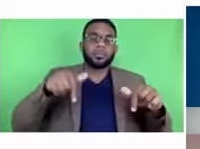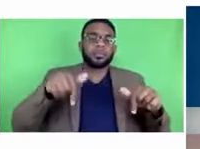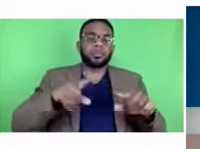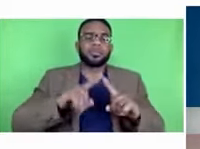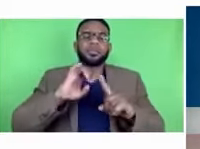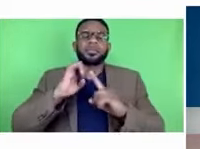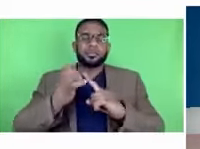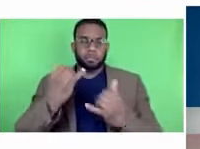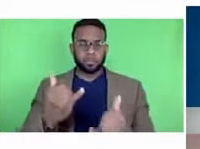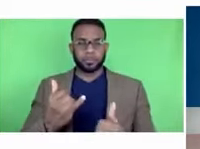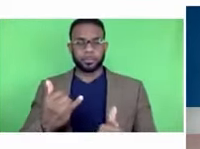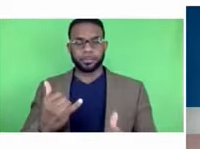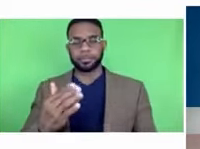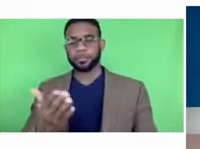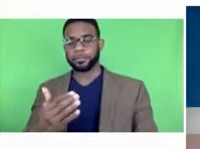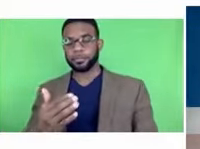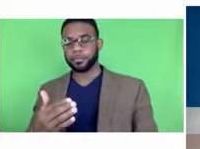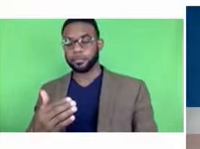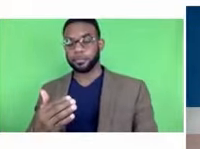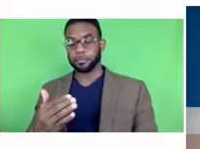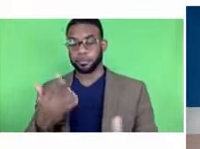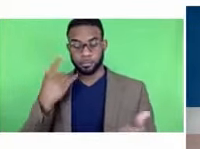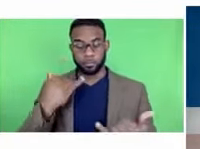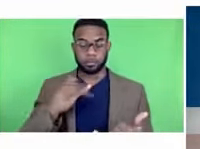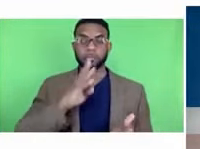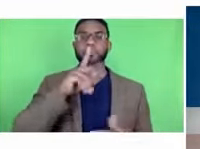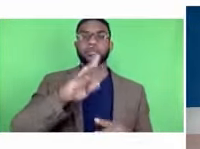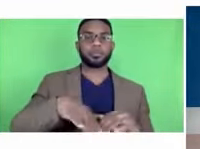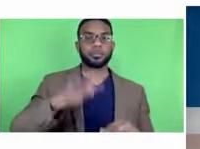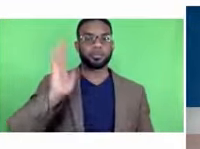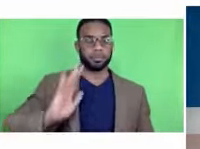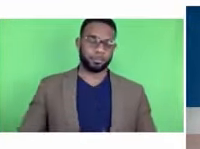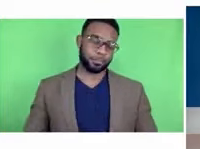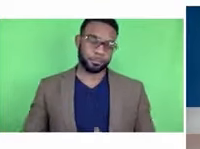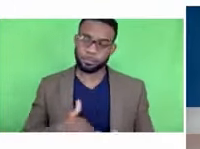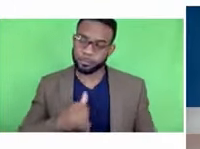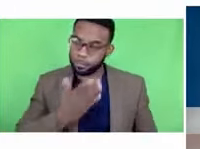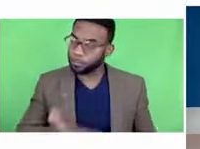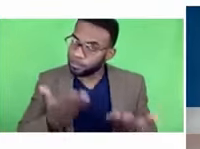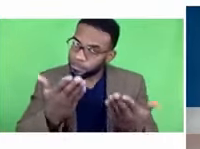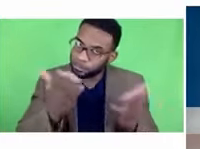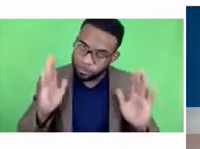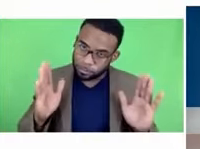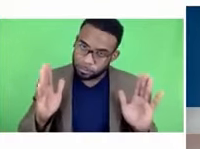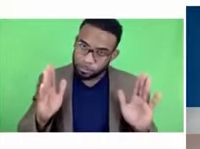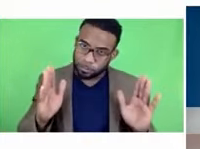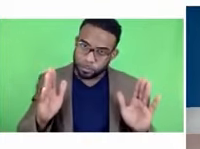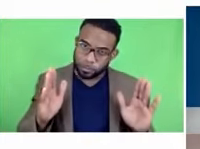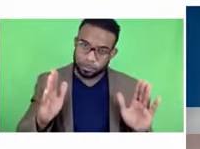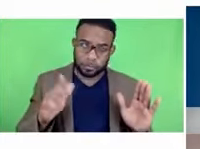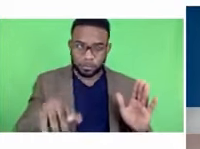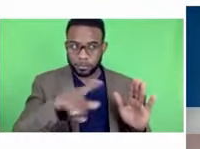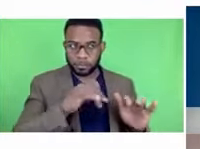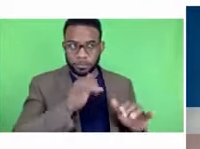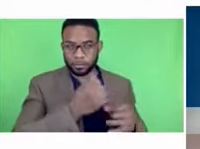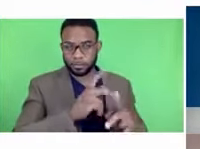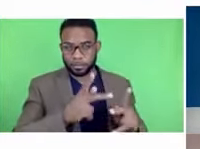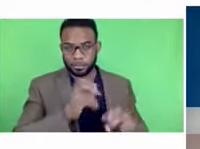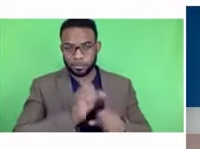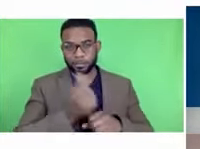environment now, and it may be safer today to speak up than it has been. I'm not suggesting that Fairdale was an unsafe place to work, 10 or 15 years